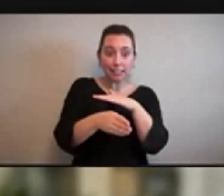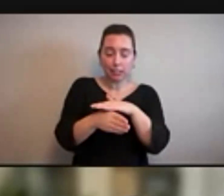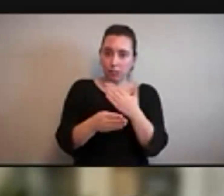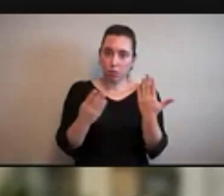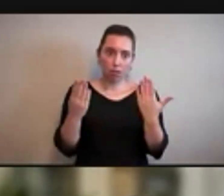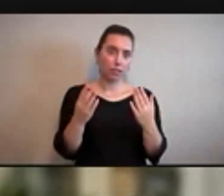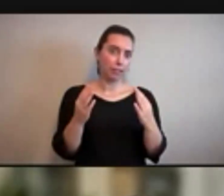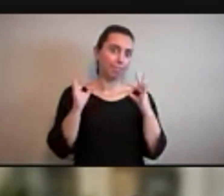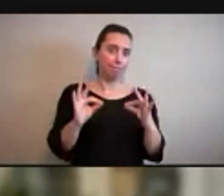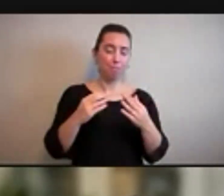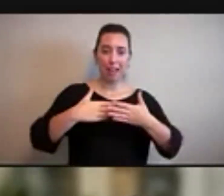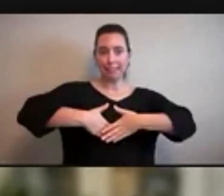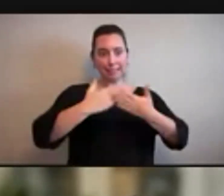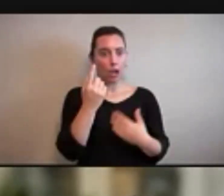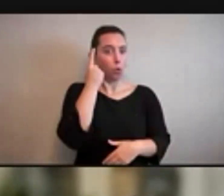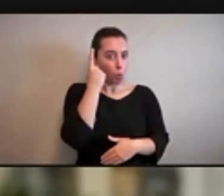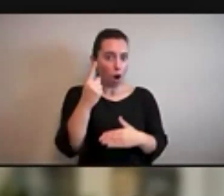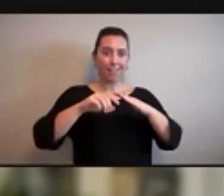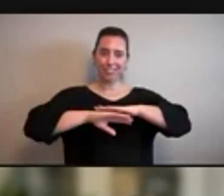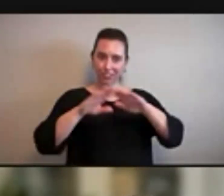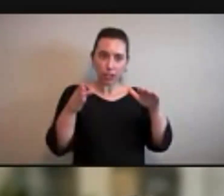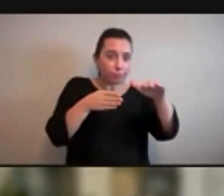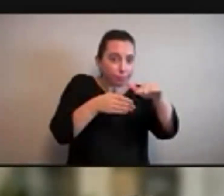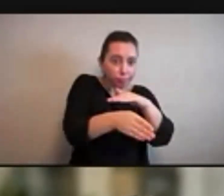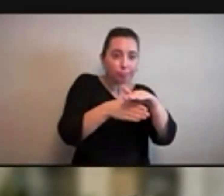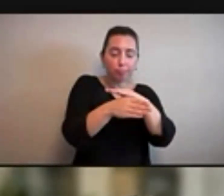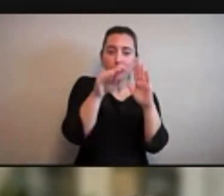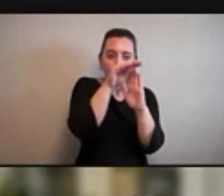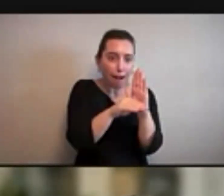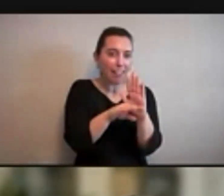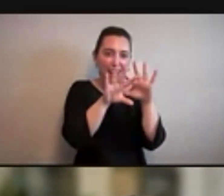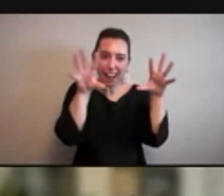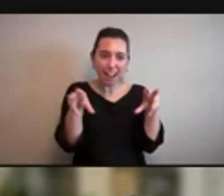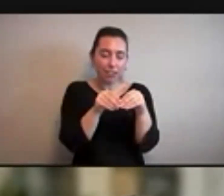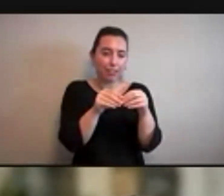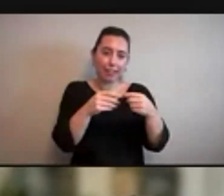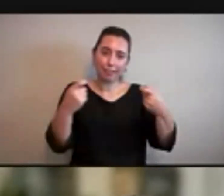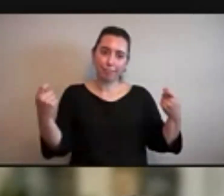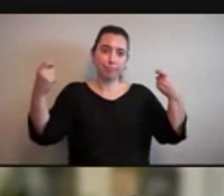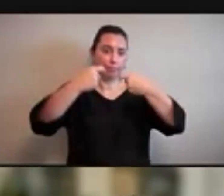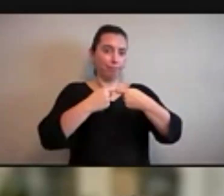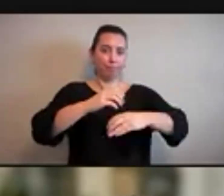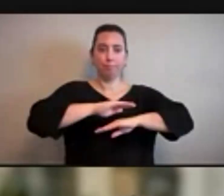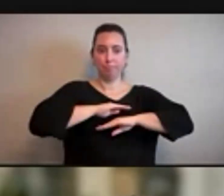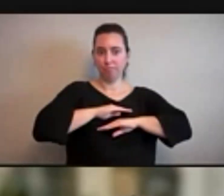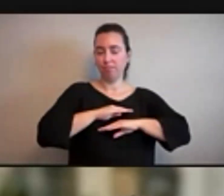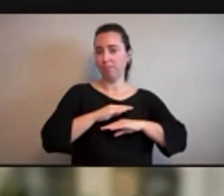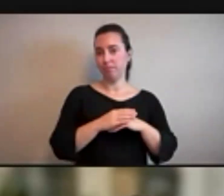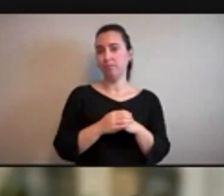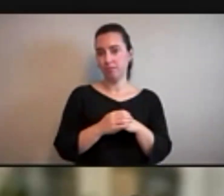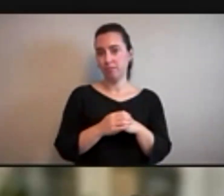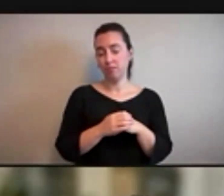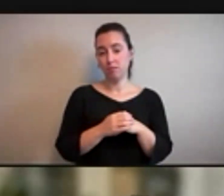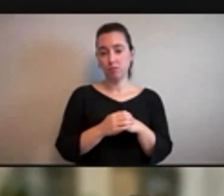in making sure that all the components and all the guidelines and everything conformed to accessibility requirements, so that we could be sure.